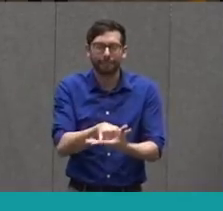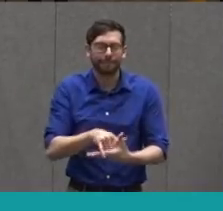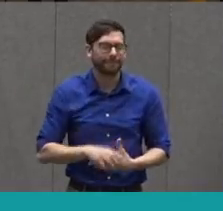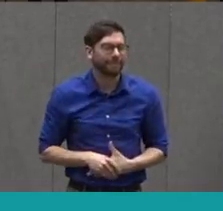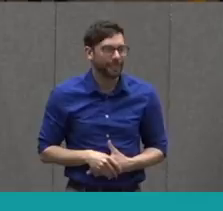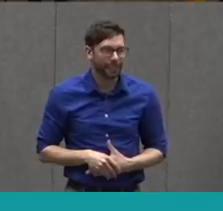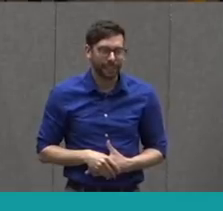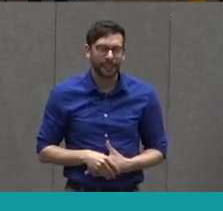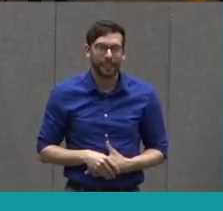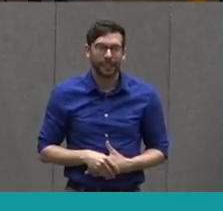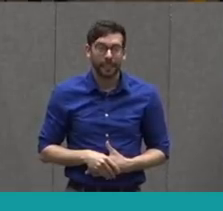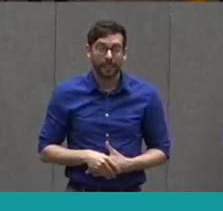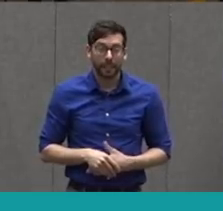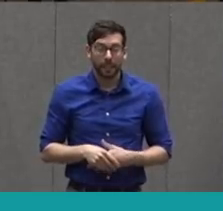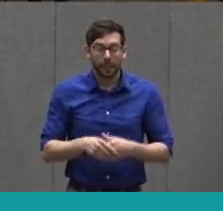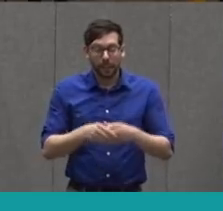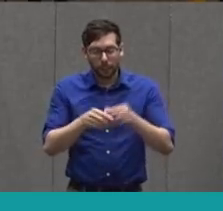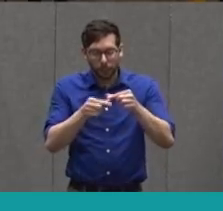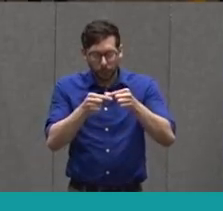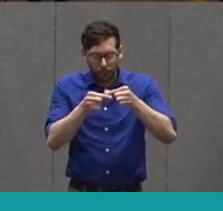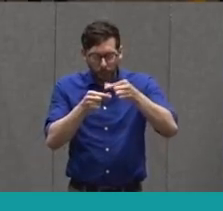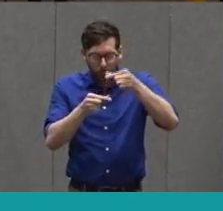And it's also smooth in the middle.